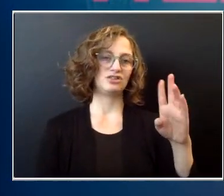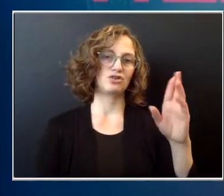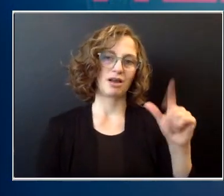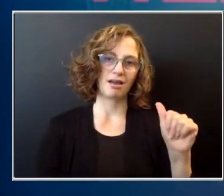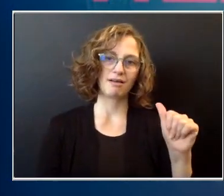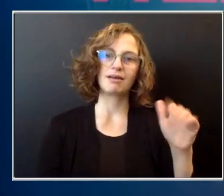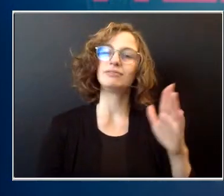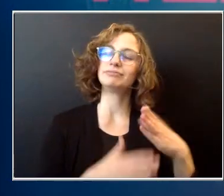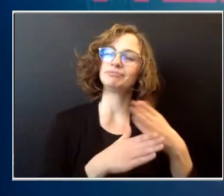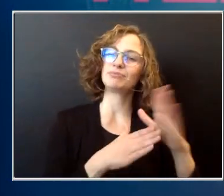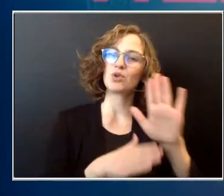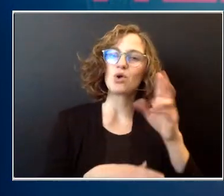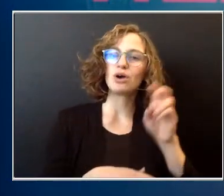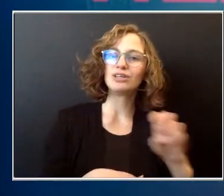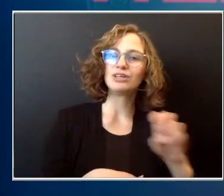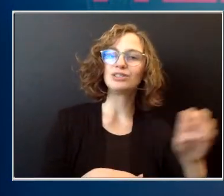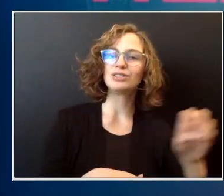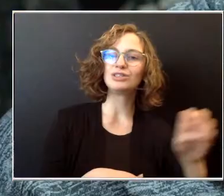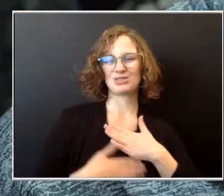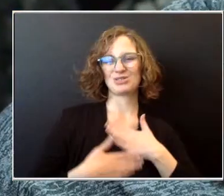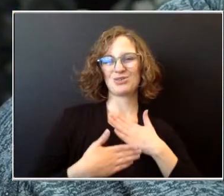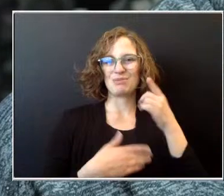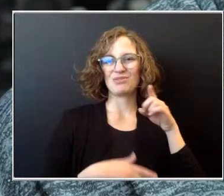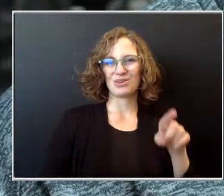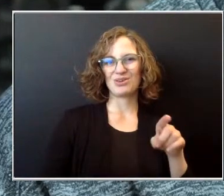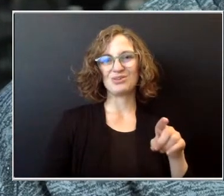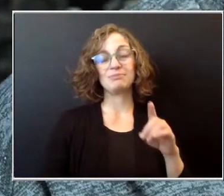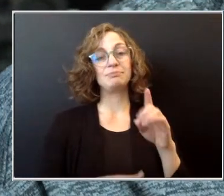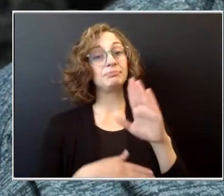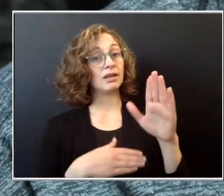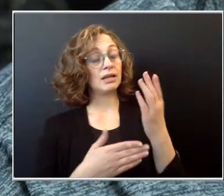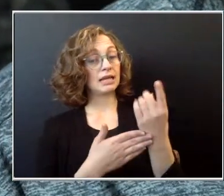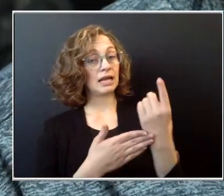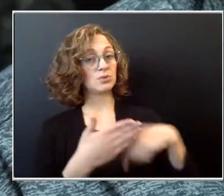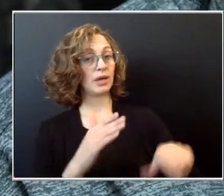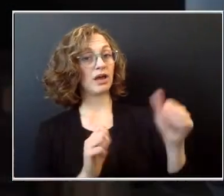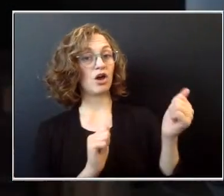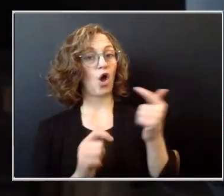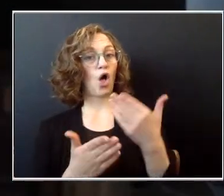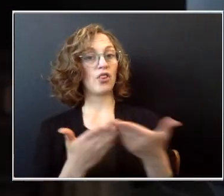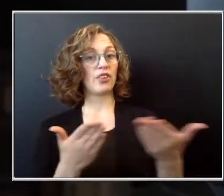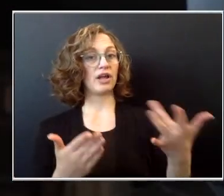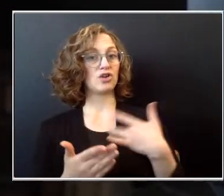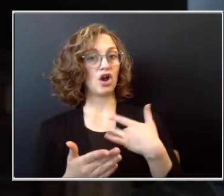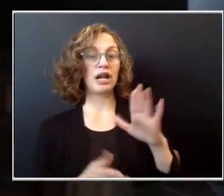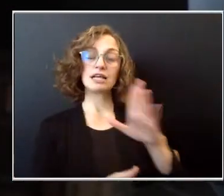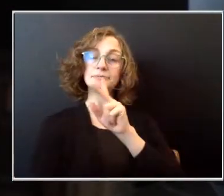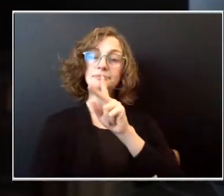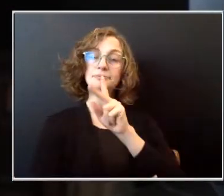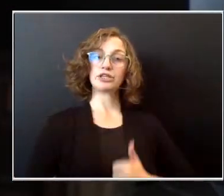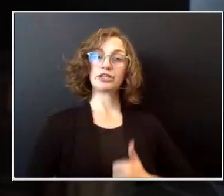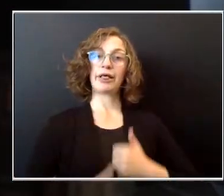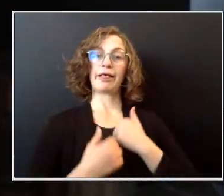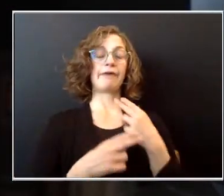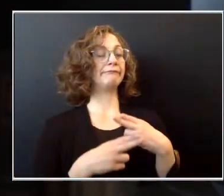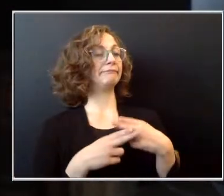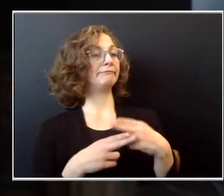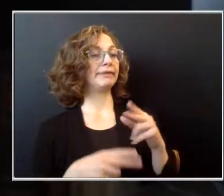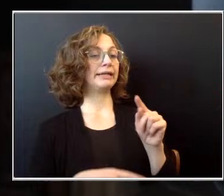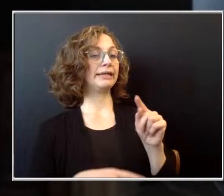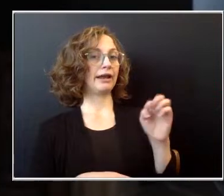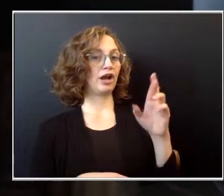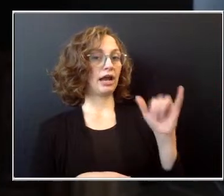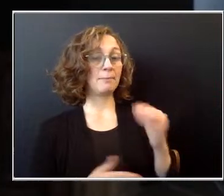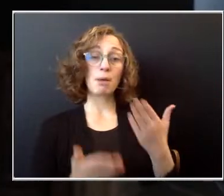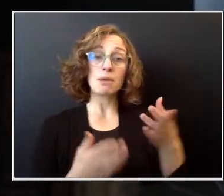you. Coming up next week on All Things Heart, in his personal life he goes by Terry, but you may know him as Car Santa.